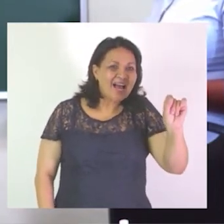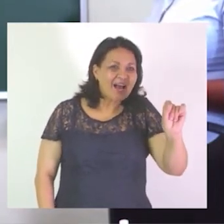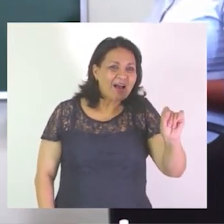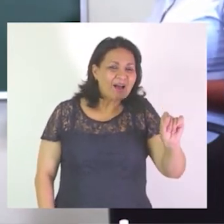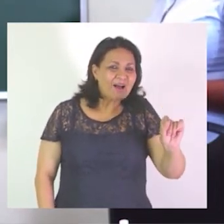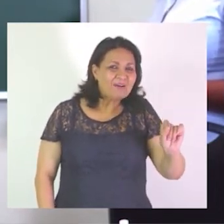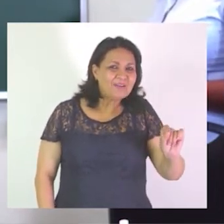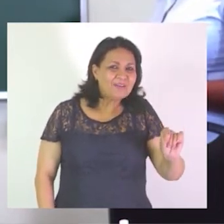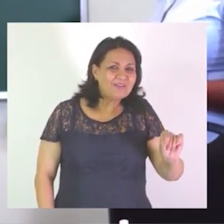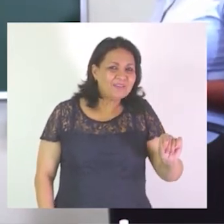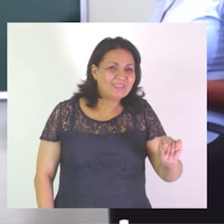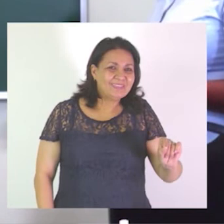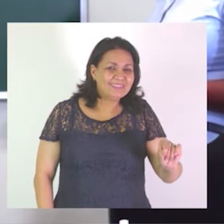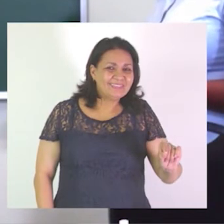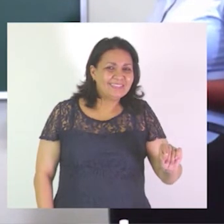Very good.